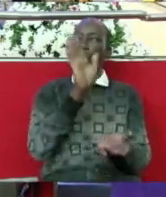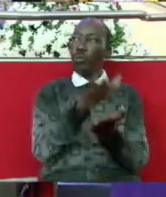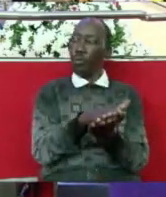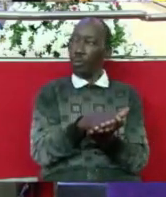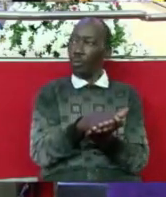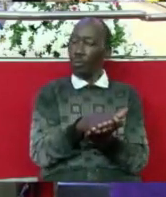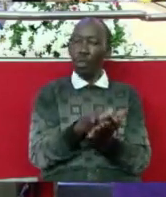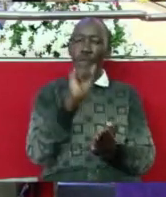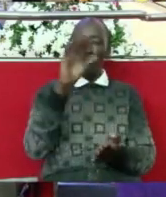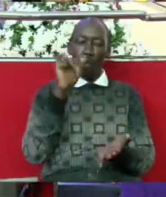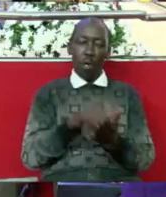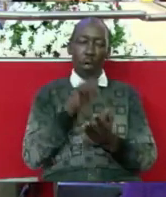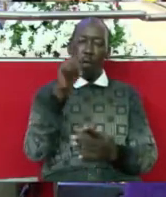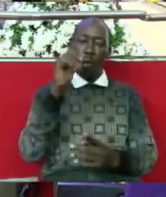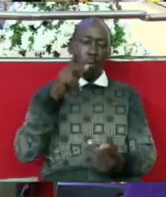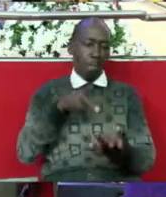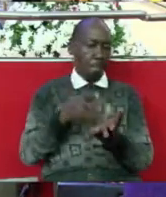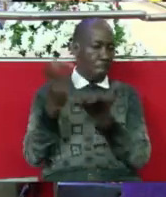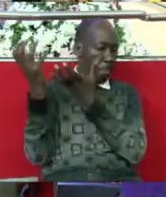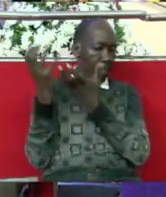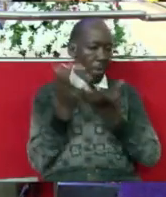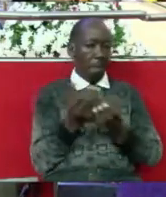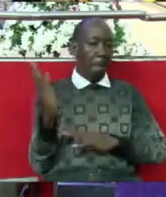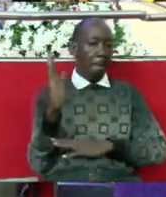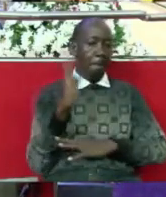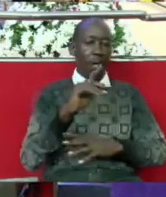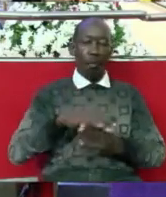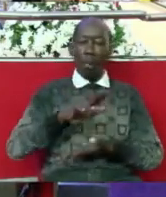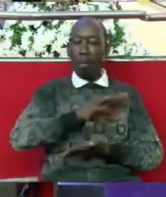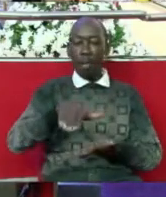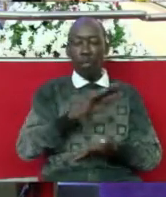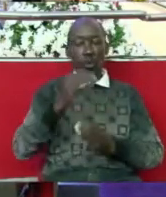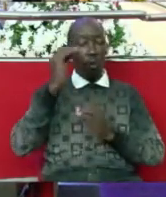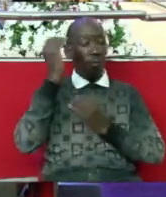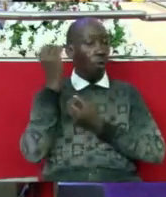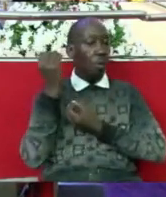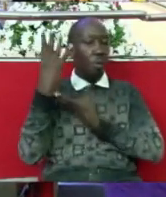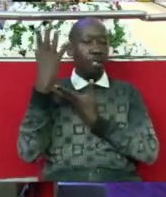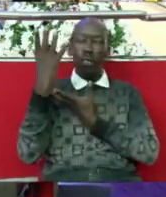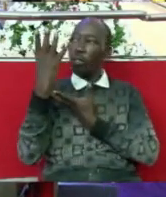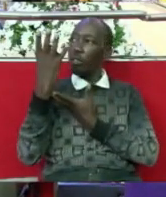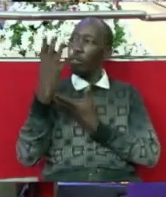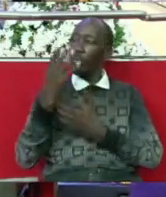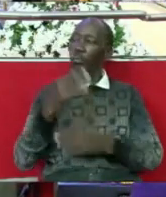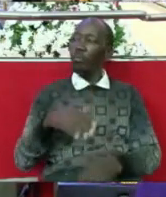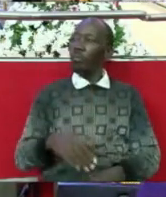So that he could bring him back to a place of obedience.